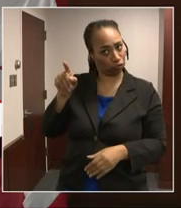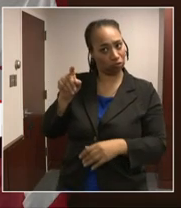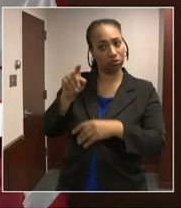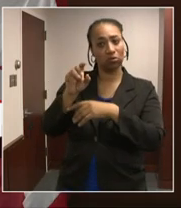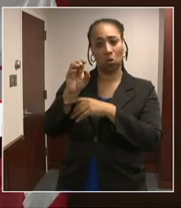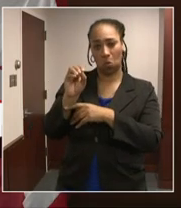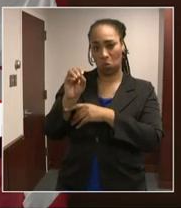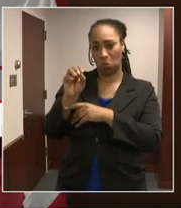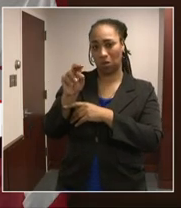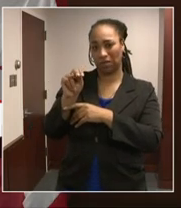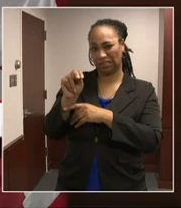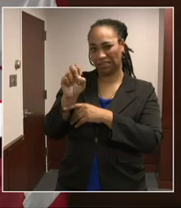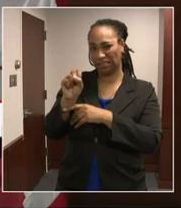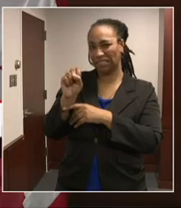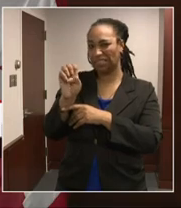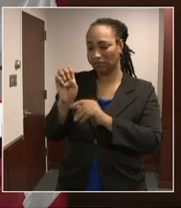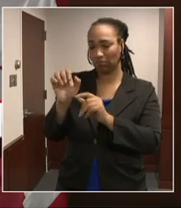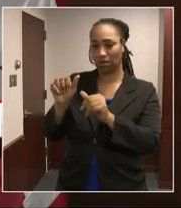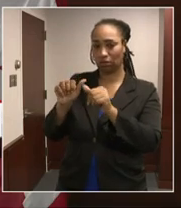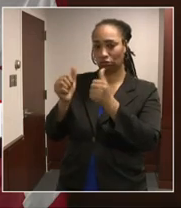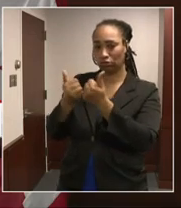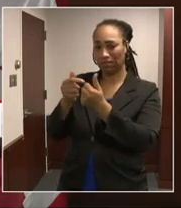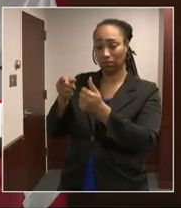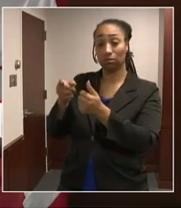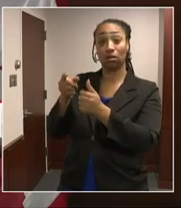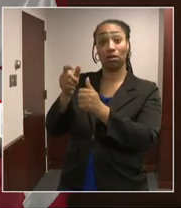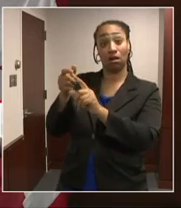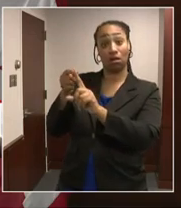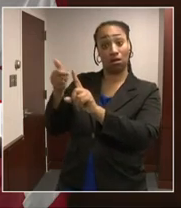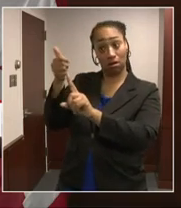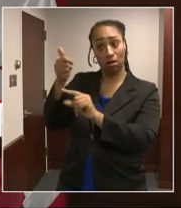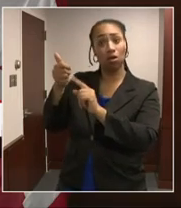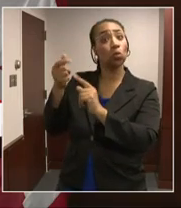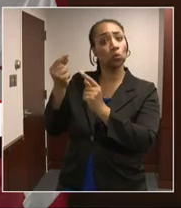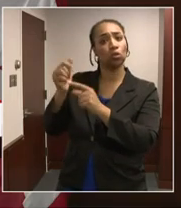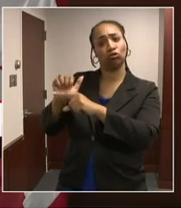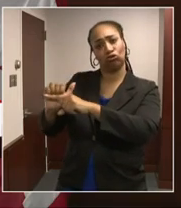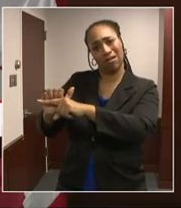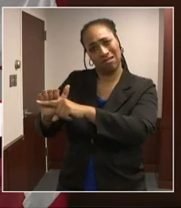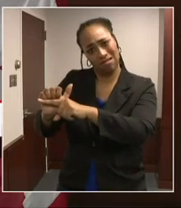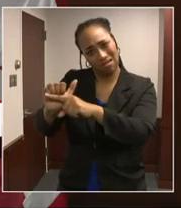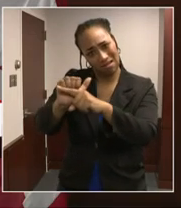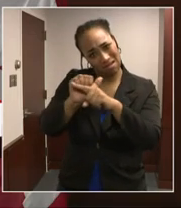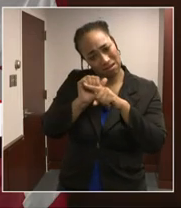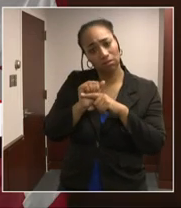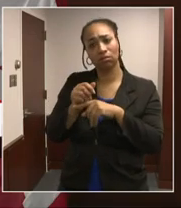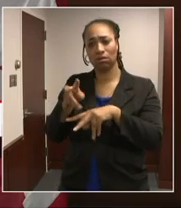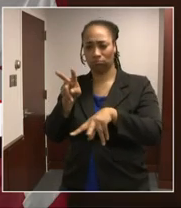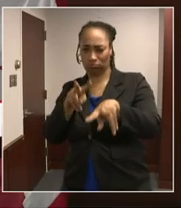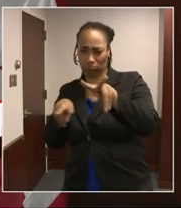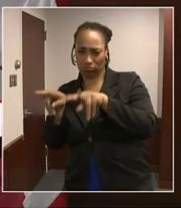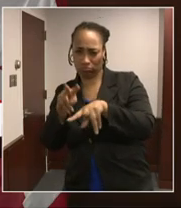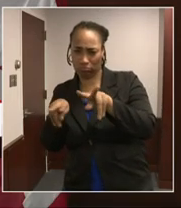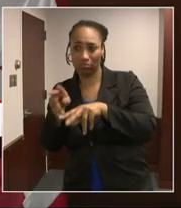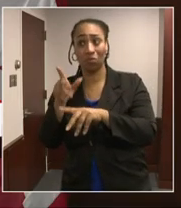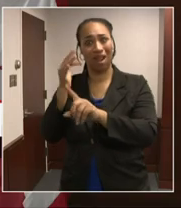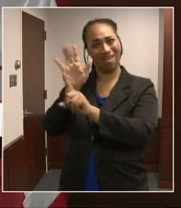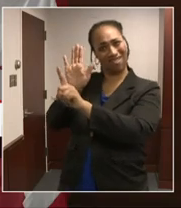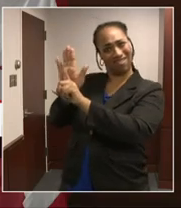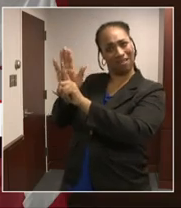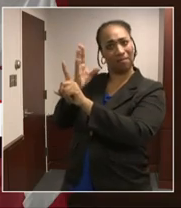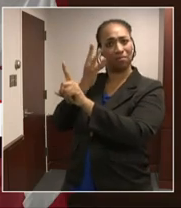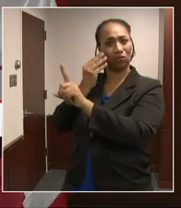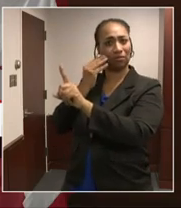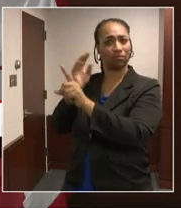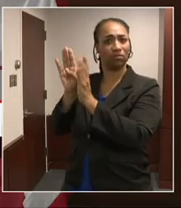a monitoring and management background on those contracts, and so we're really focused on it. But I want to